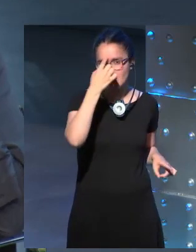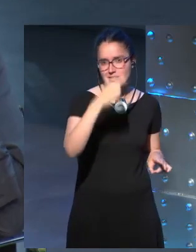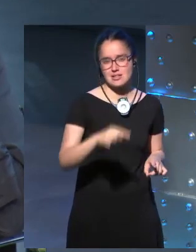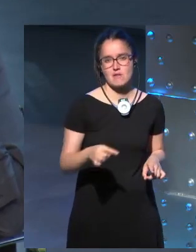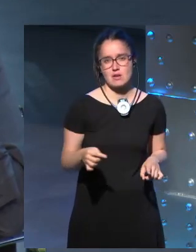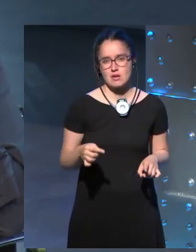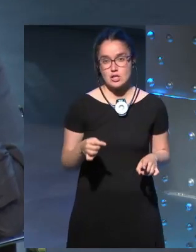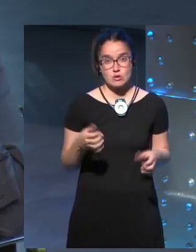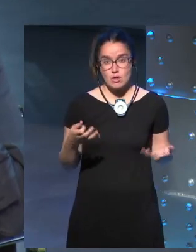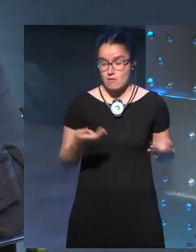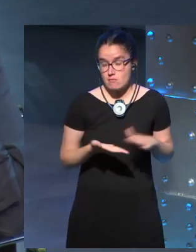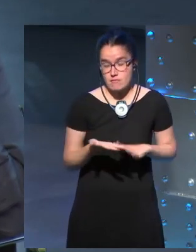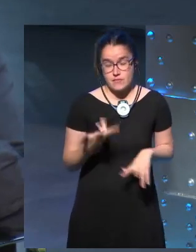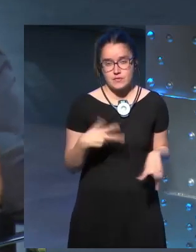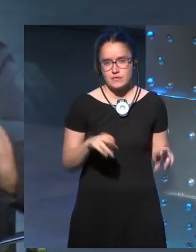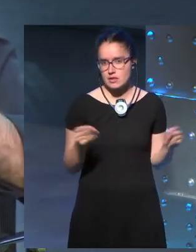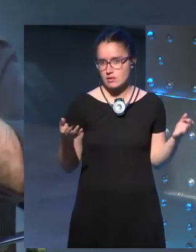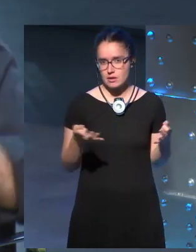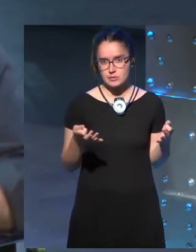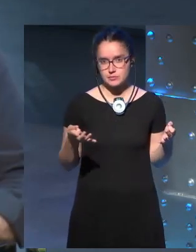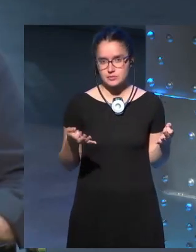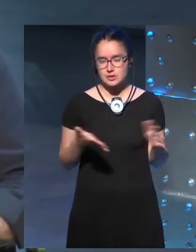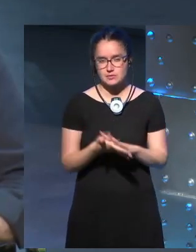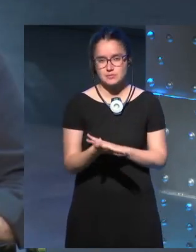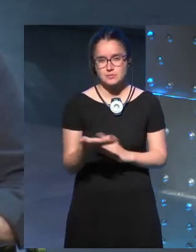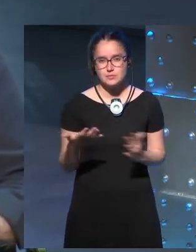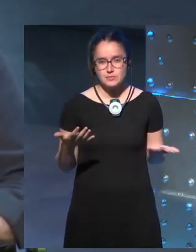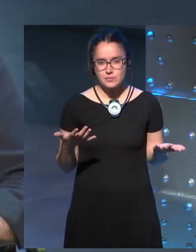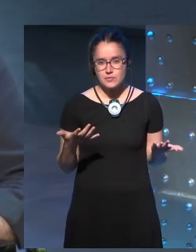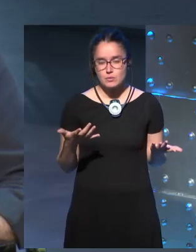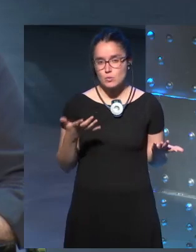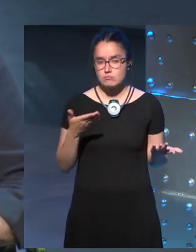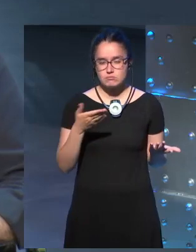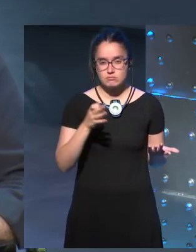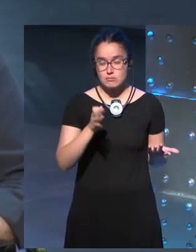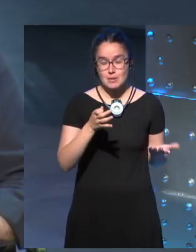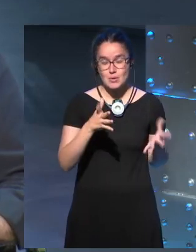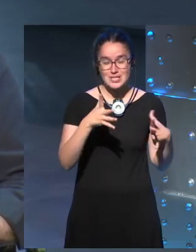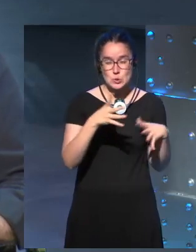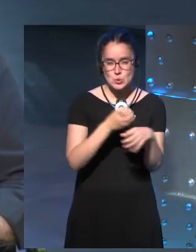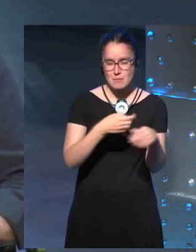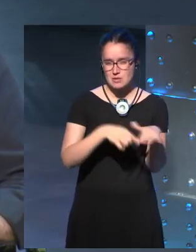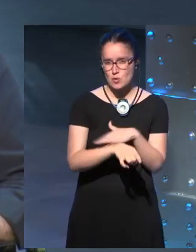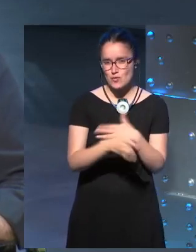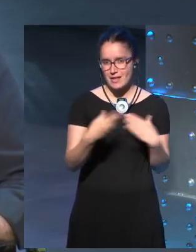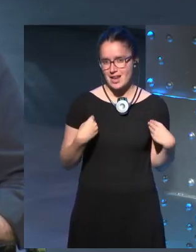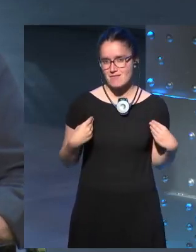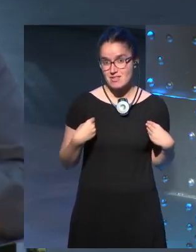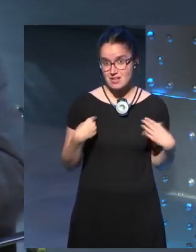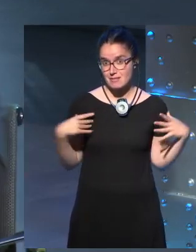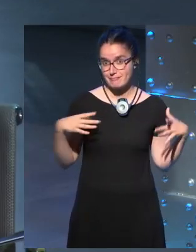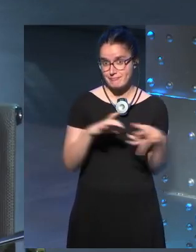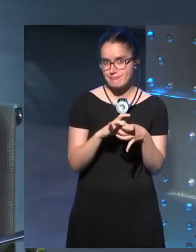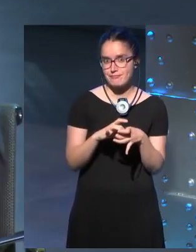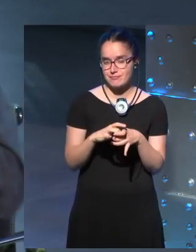got to end. There's a deeper, darker truth to life. And so I